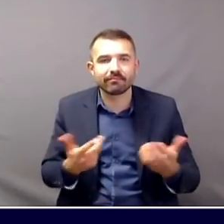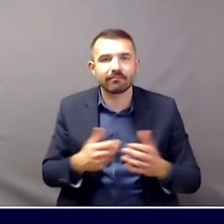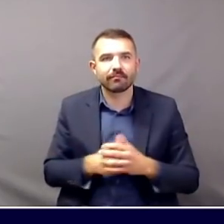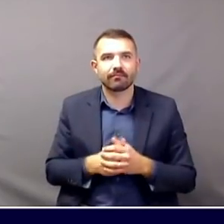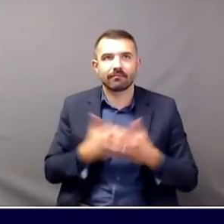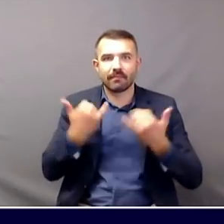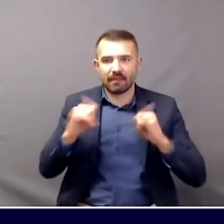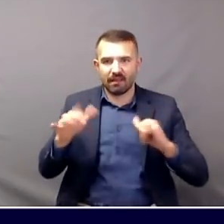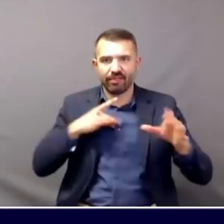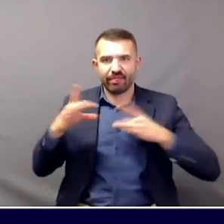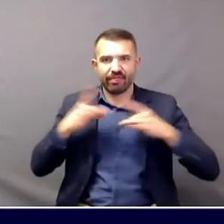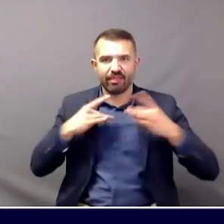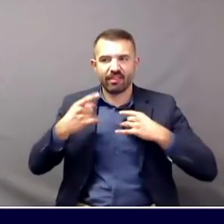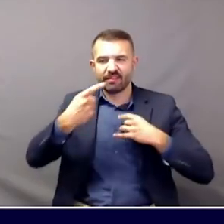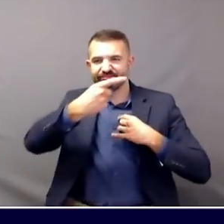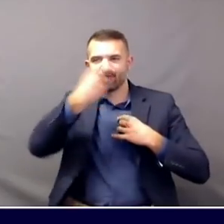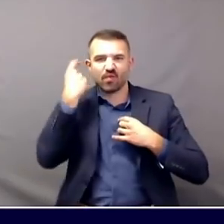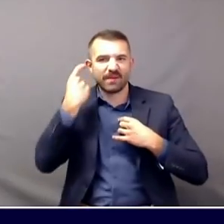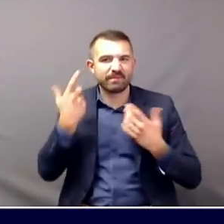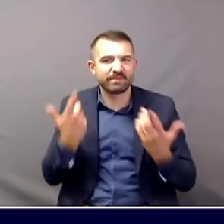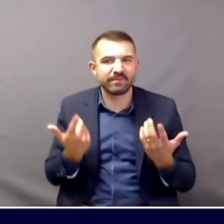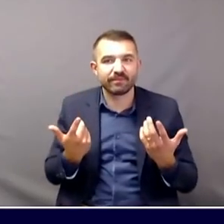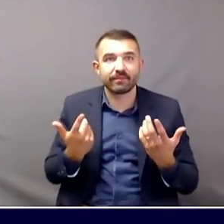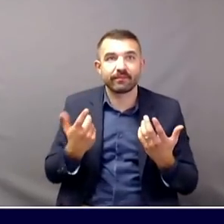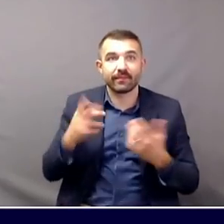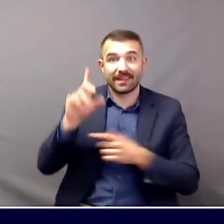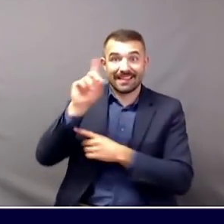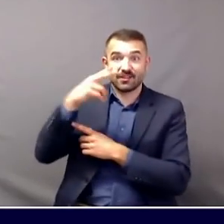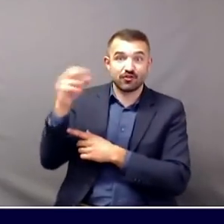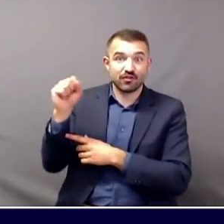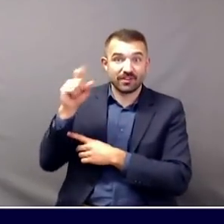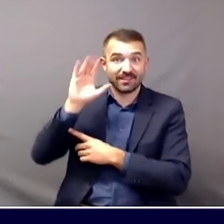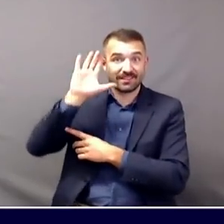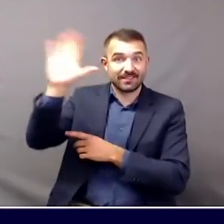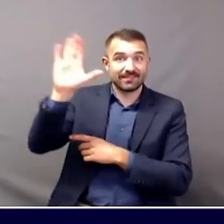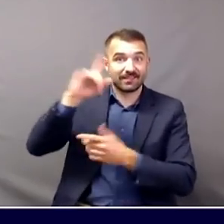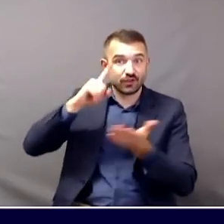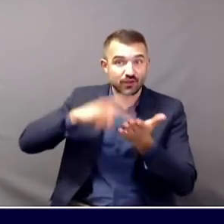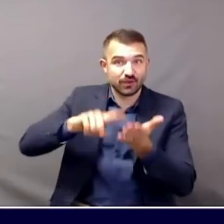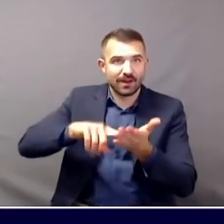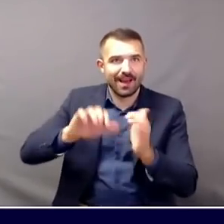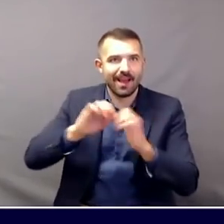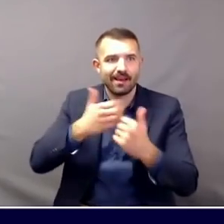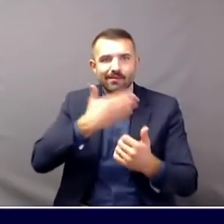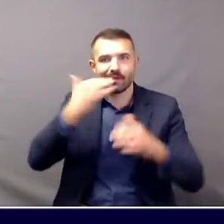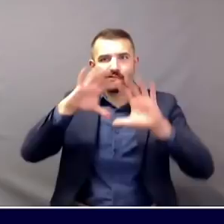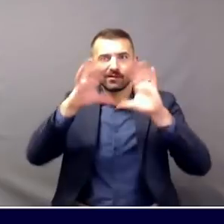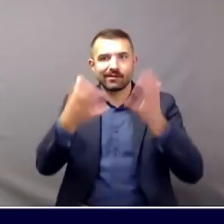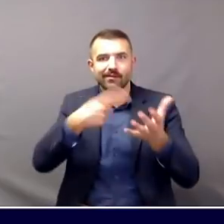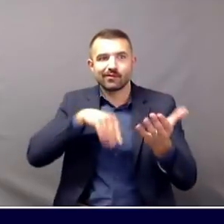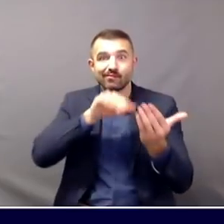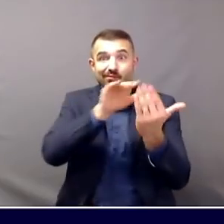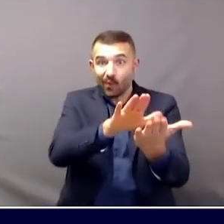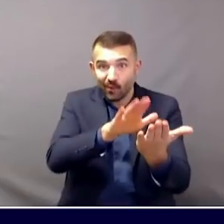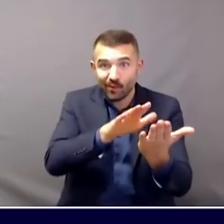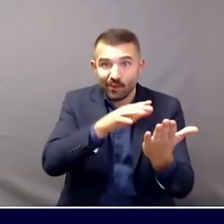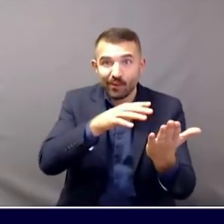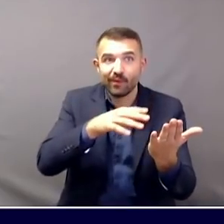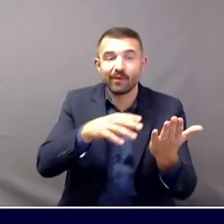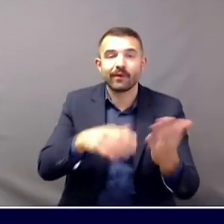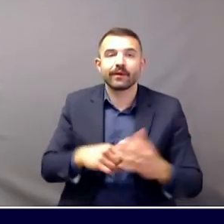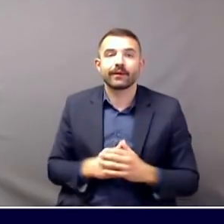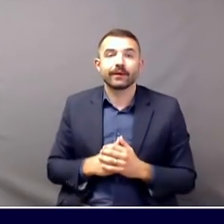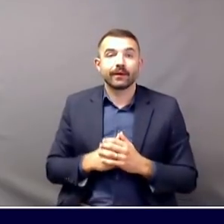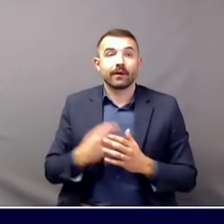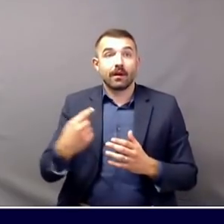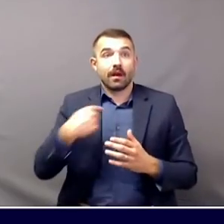more holistic way. And I'll let the commissioner discuss that. Yeah, we have a program called Strengthen Me, as in Strengthen